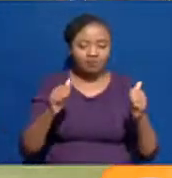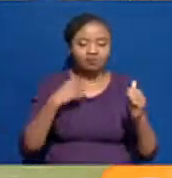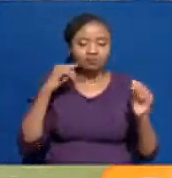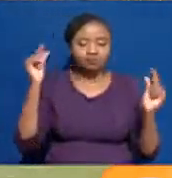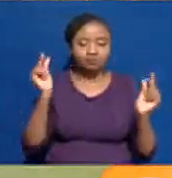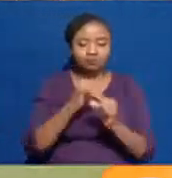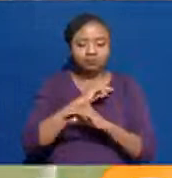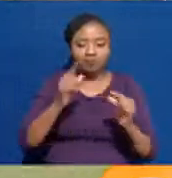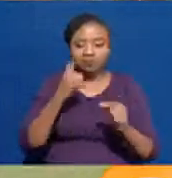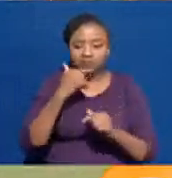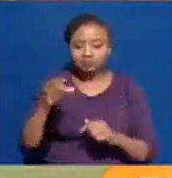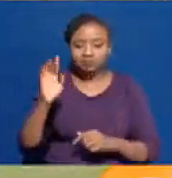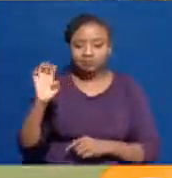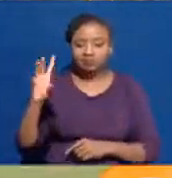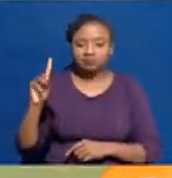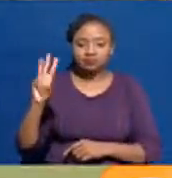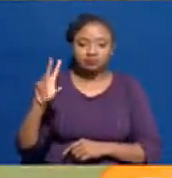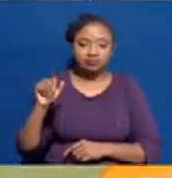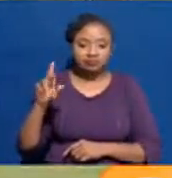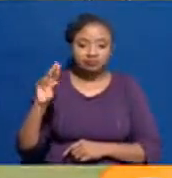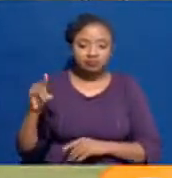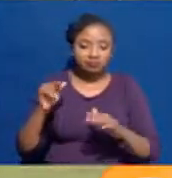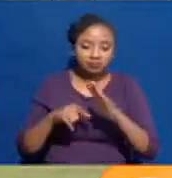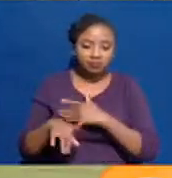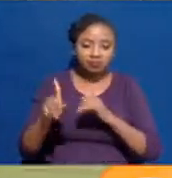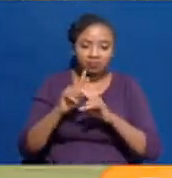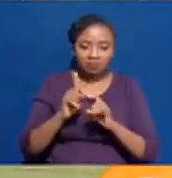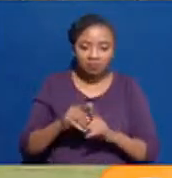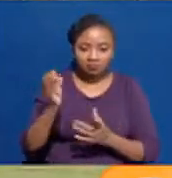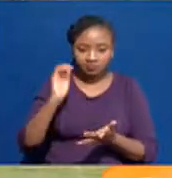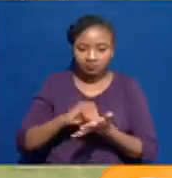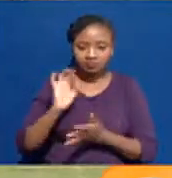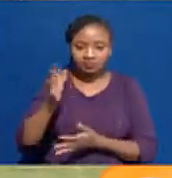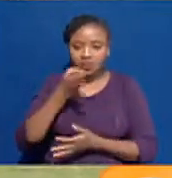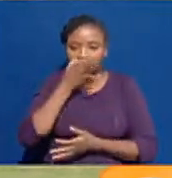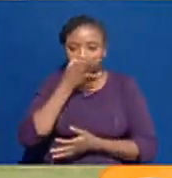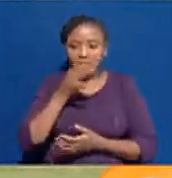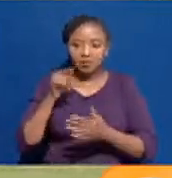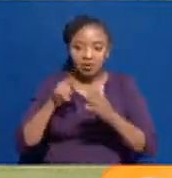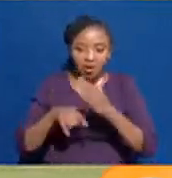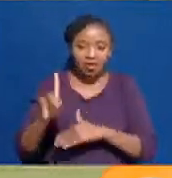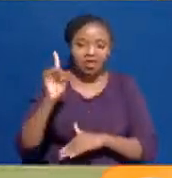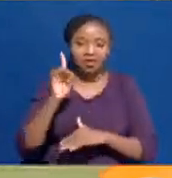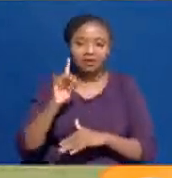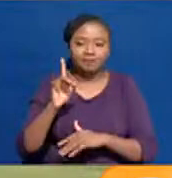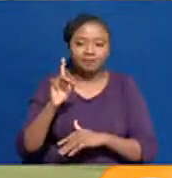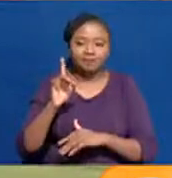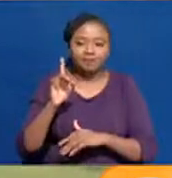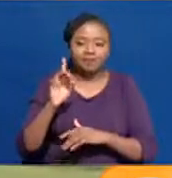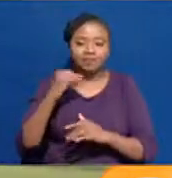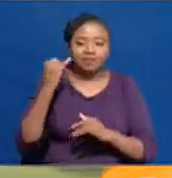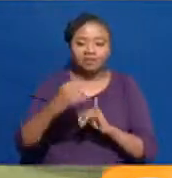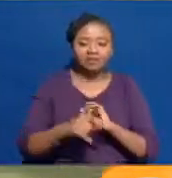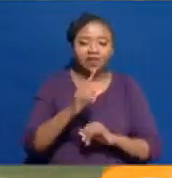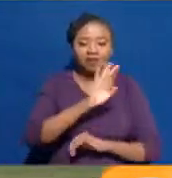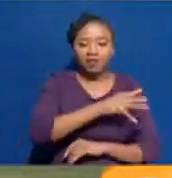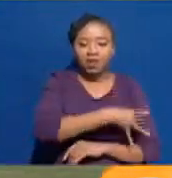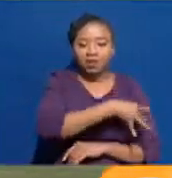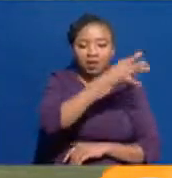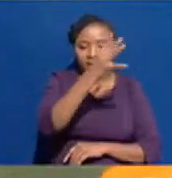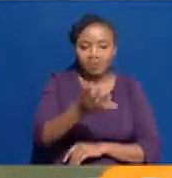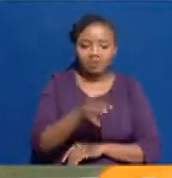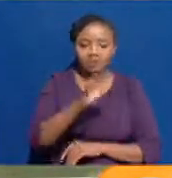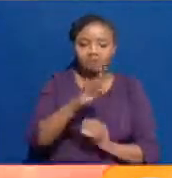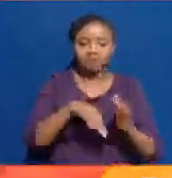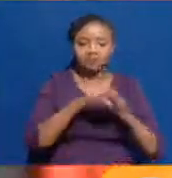through Edward Omondi. Bulls took the lead once again in the second half through Alex Kazungu. Rainbow FC's Tena Musasia